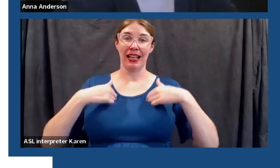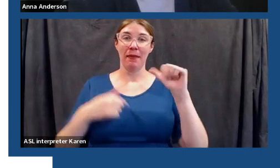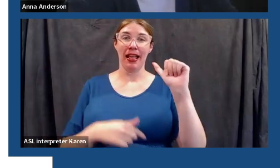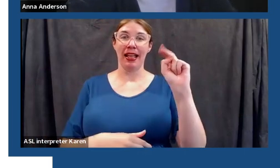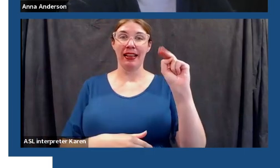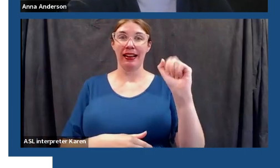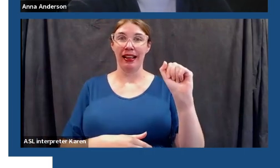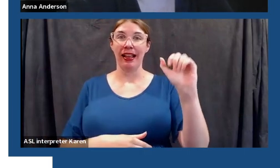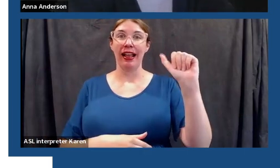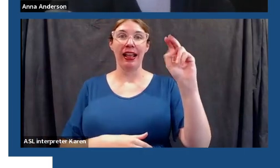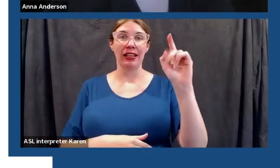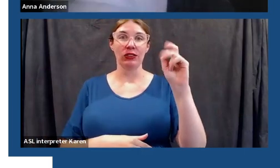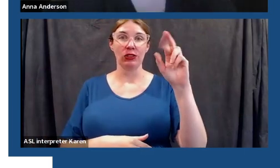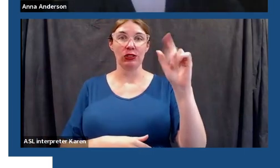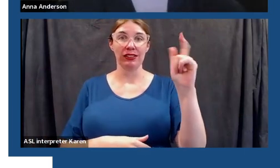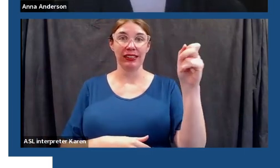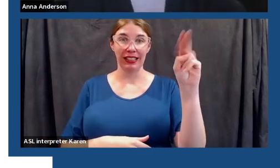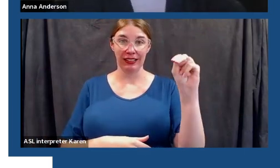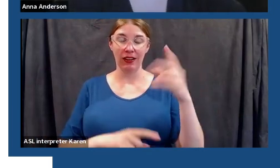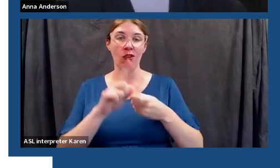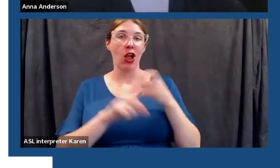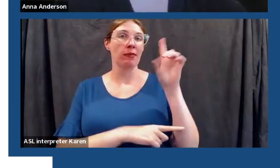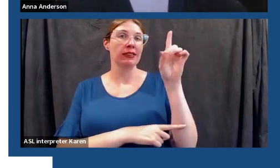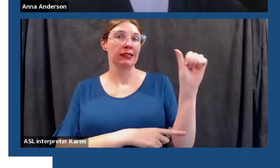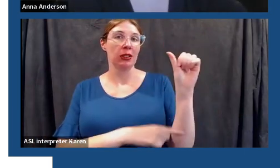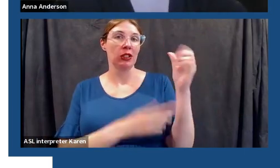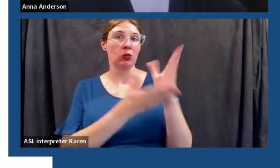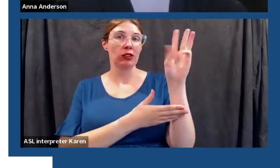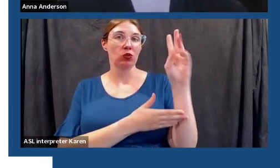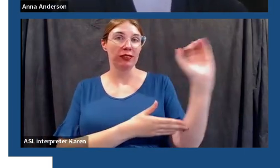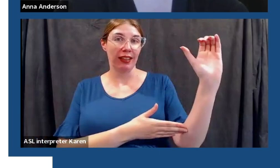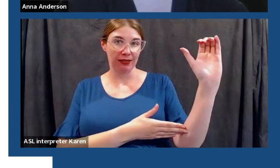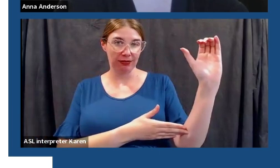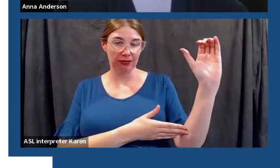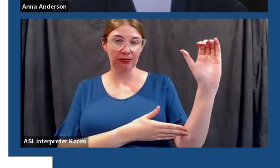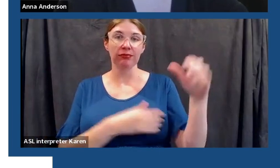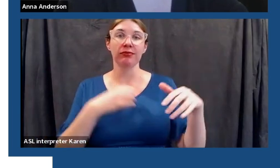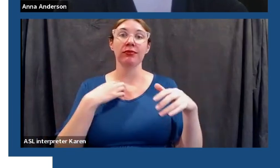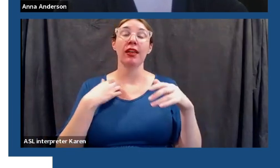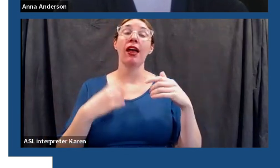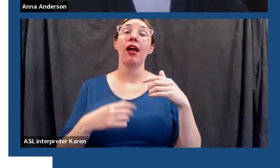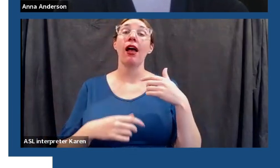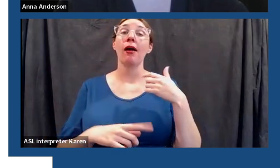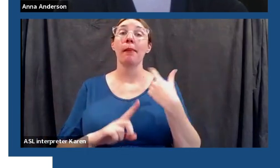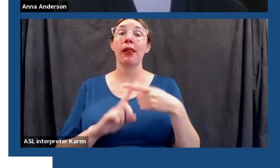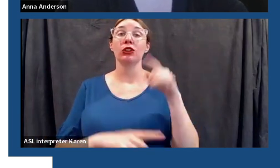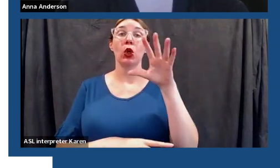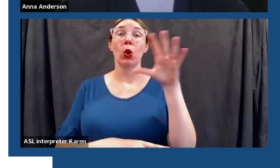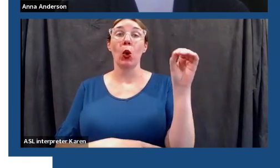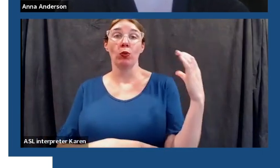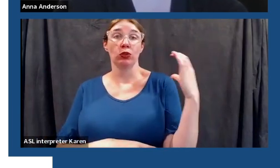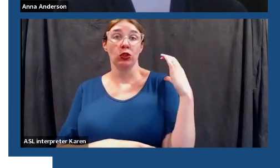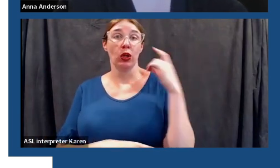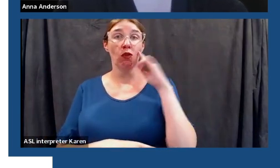Anderson. I am from Disability Rights Wisconsin, and I'm also the co-chair for the Disability